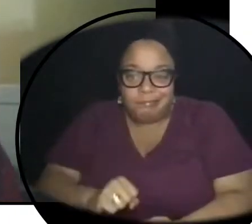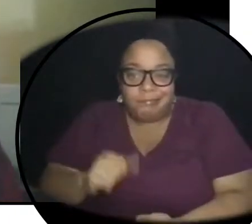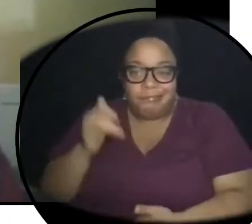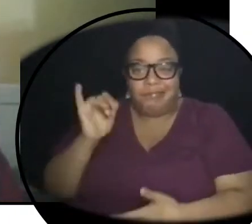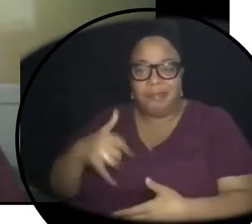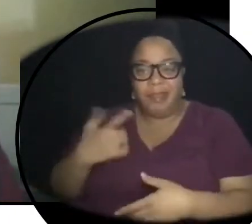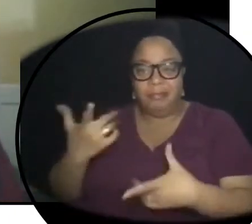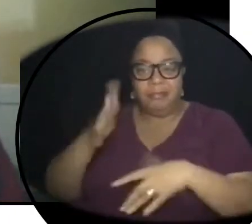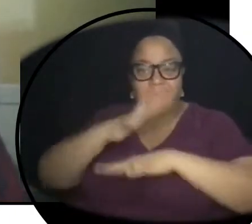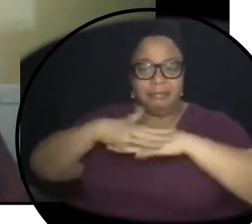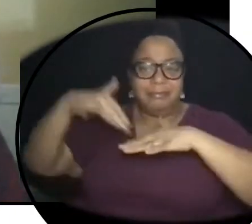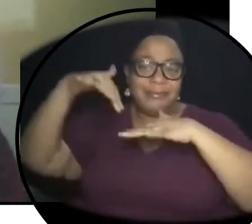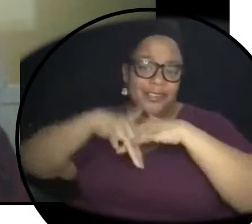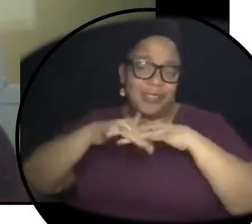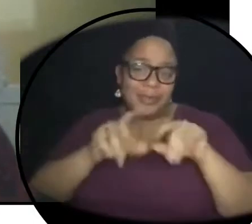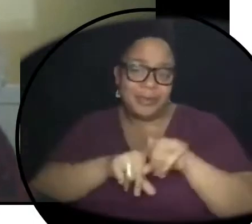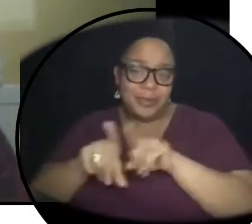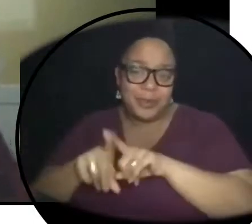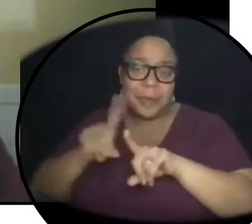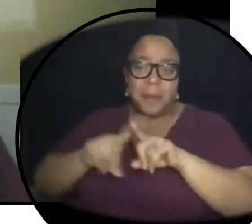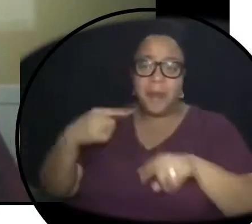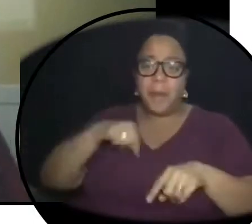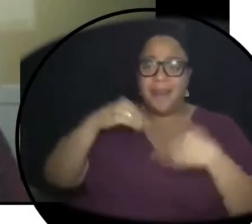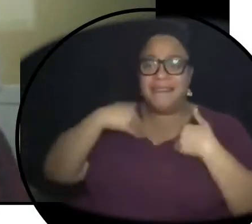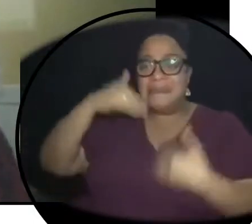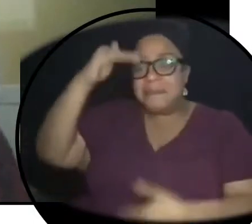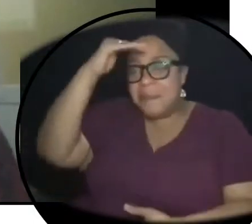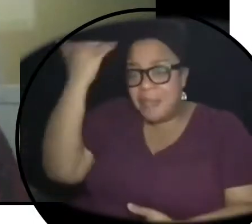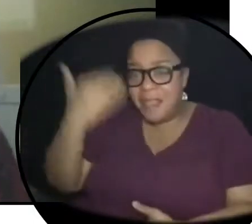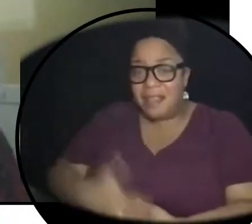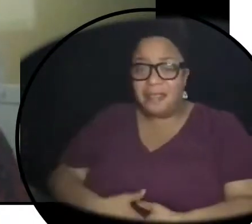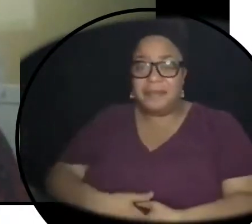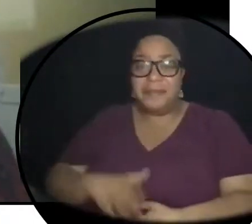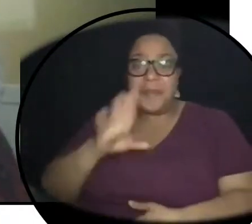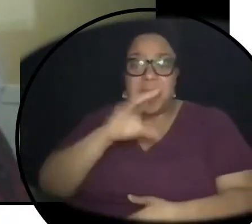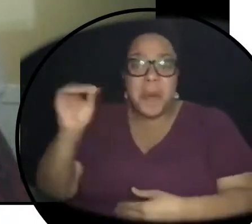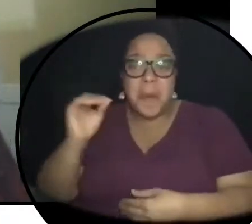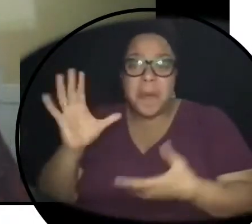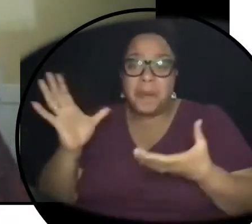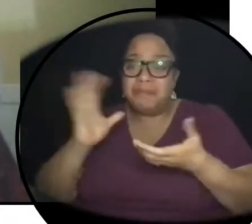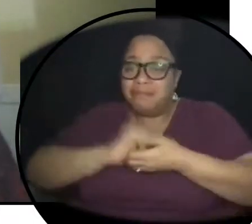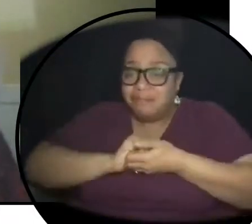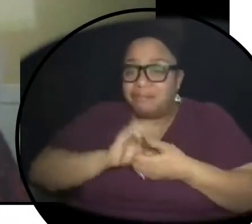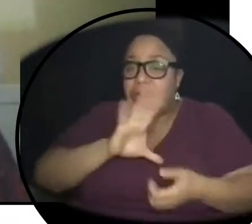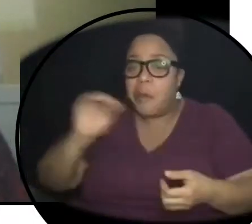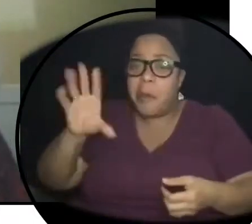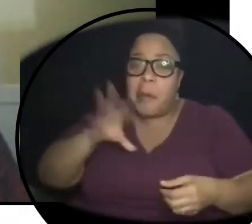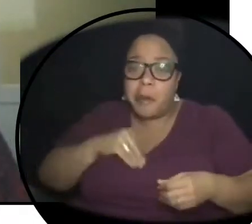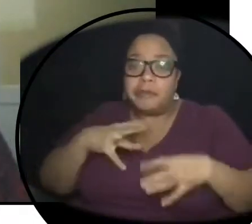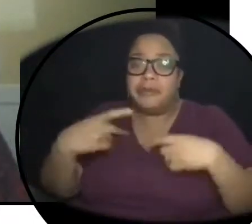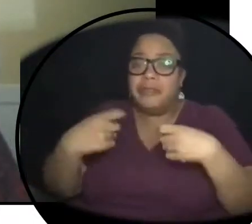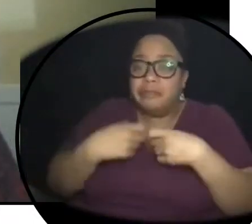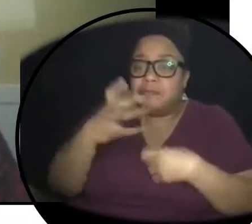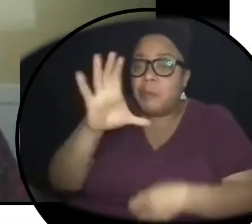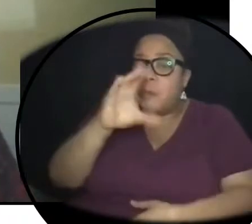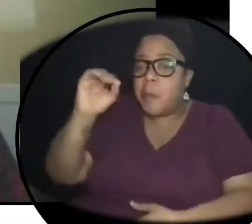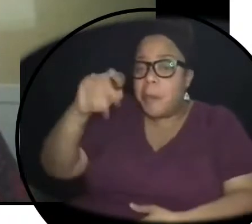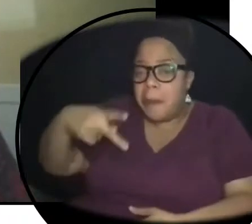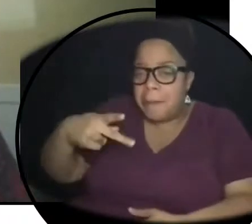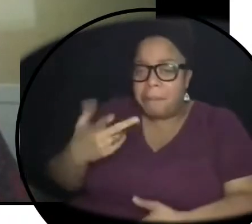team. And so with all of that and all the gratitude and so